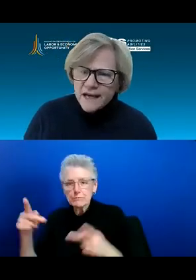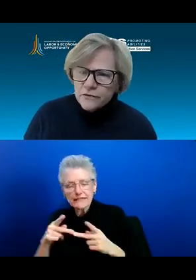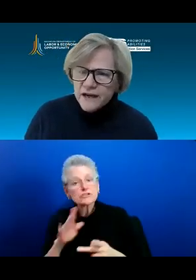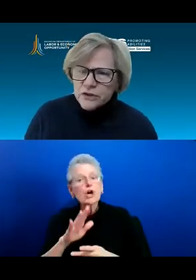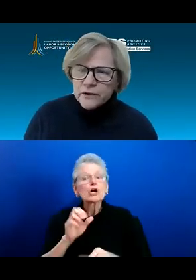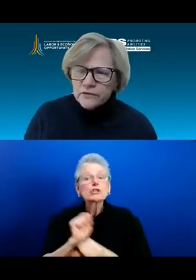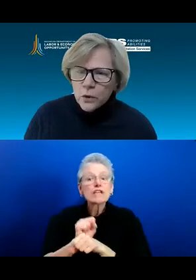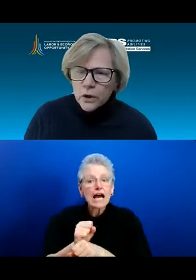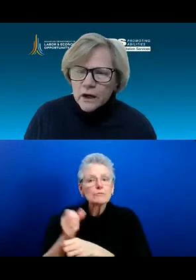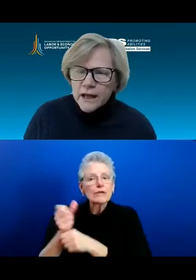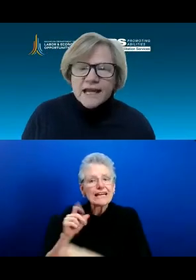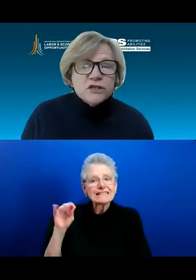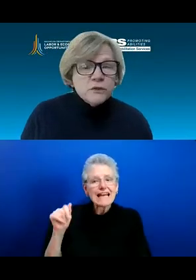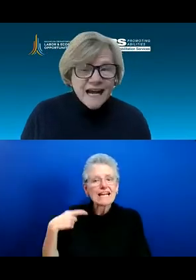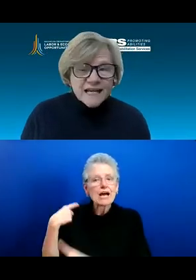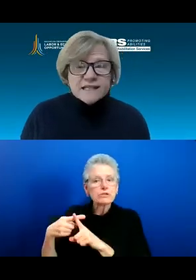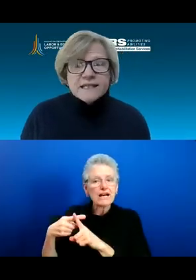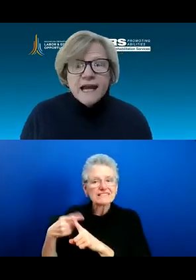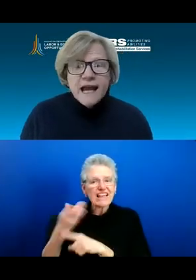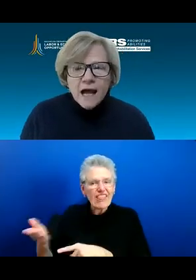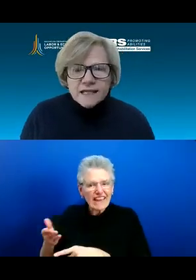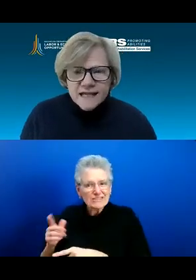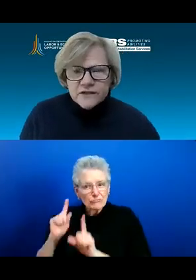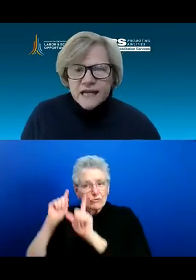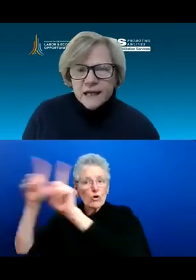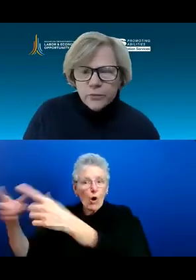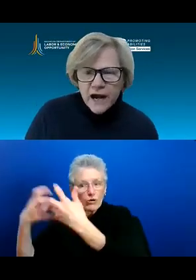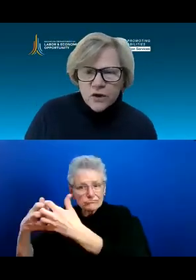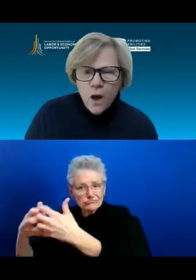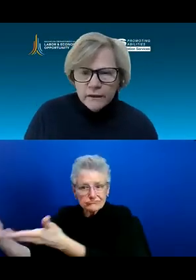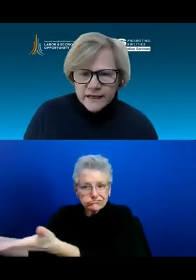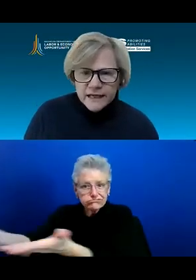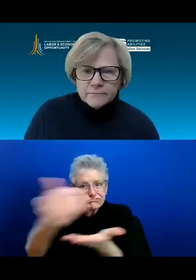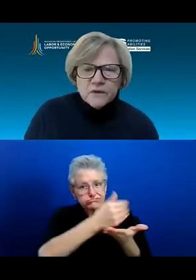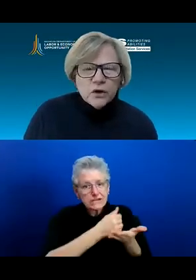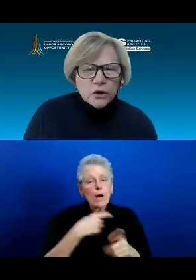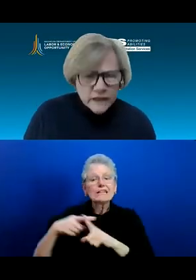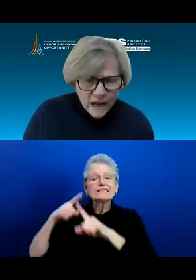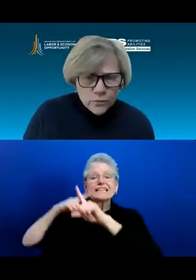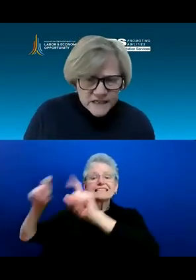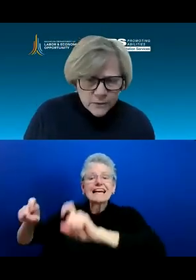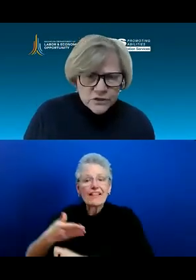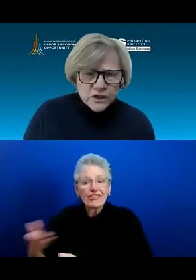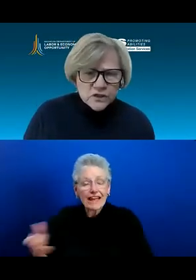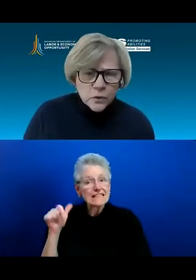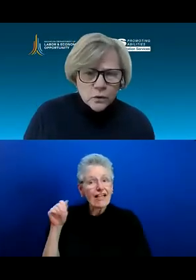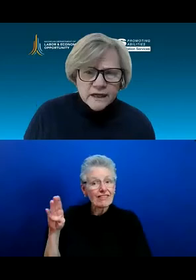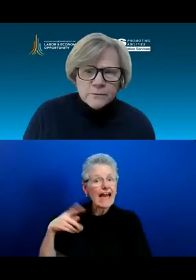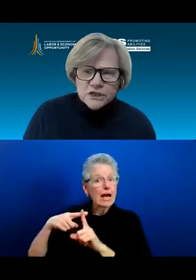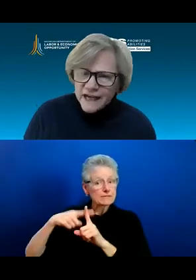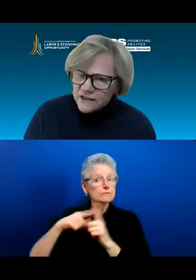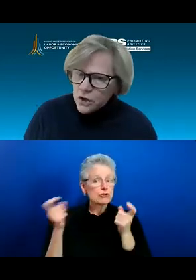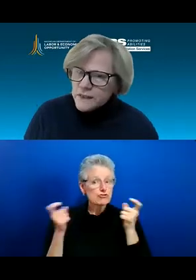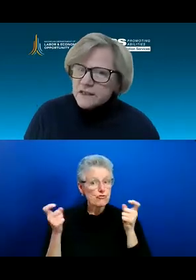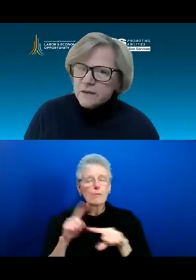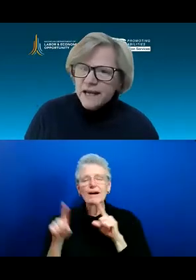the manufacturing floor and do tests on safety and product quality. Her lab was temperature controlled, but